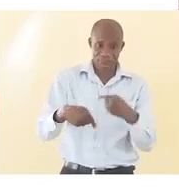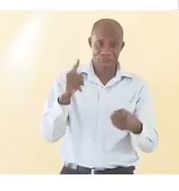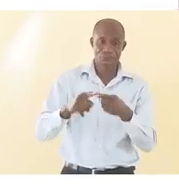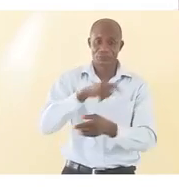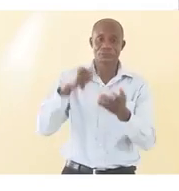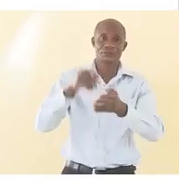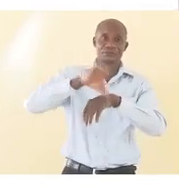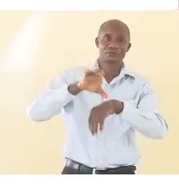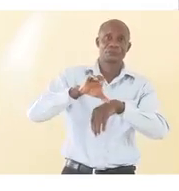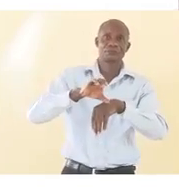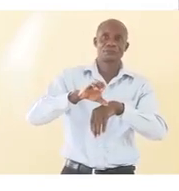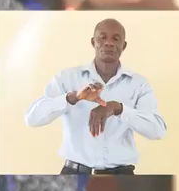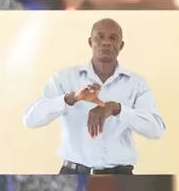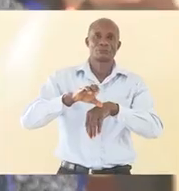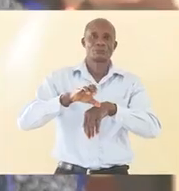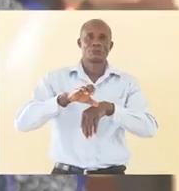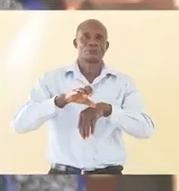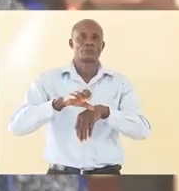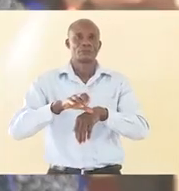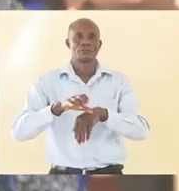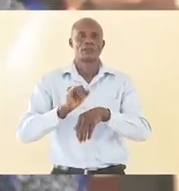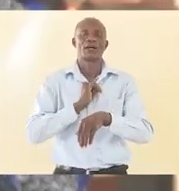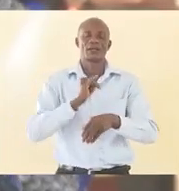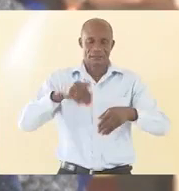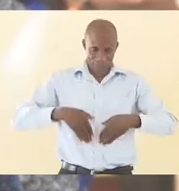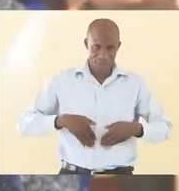this chaplaincy, I said, this is a place to be.